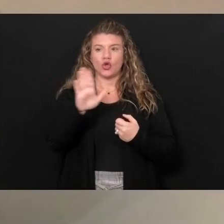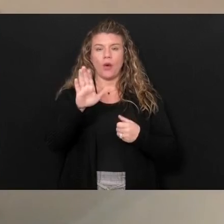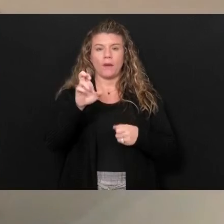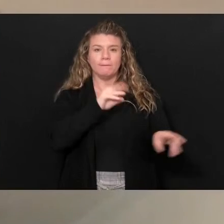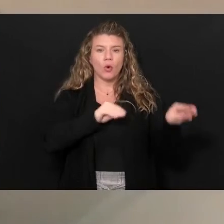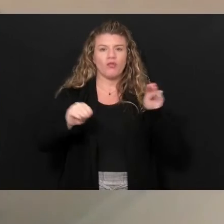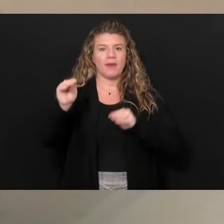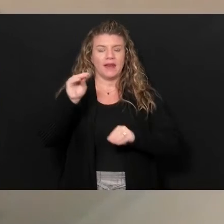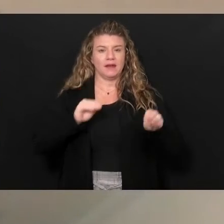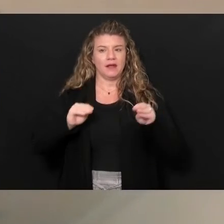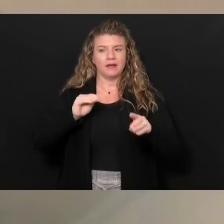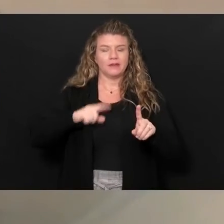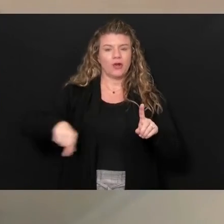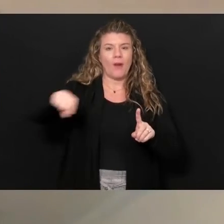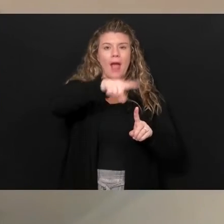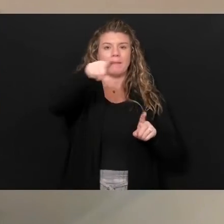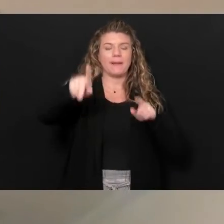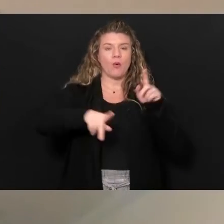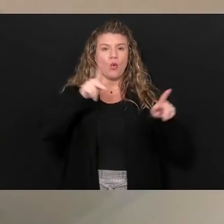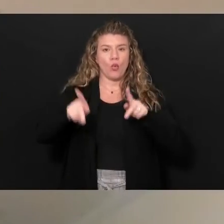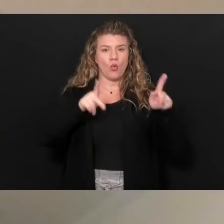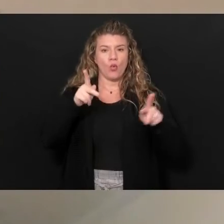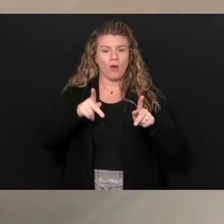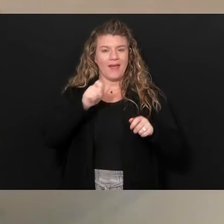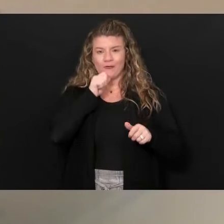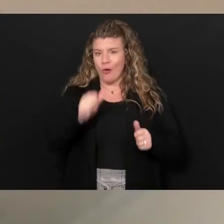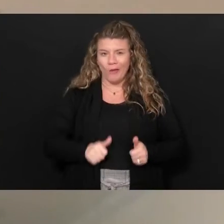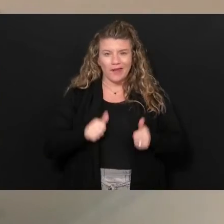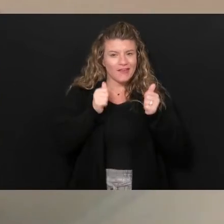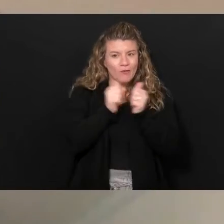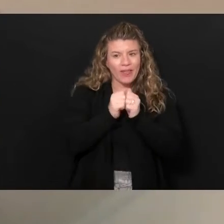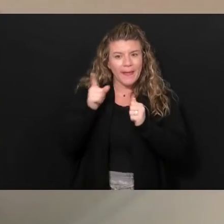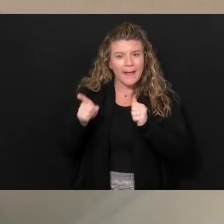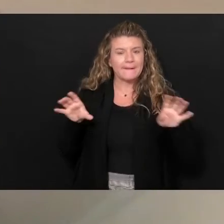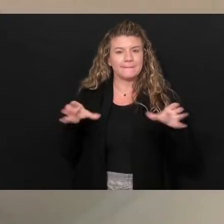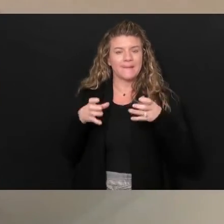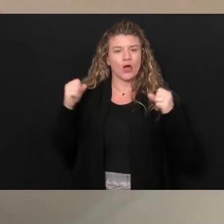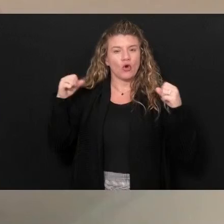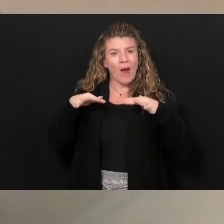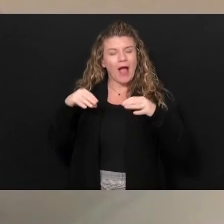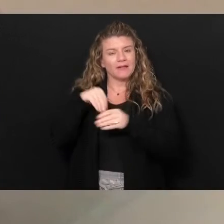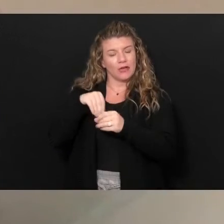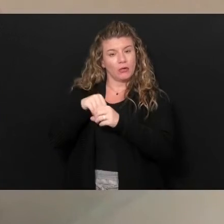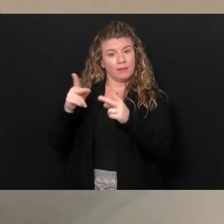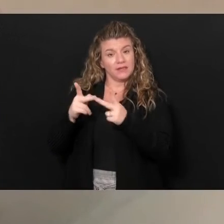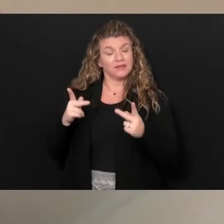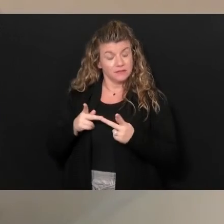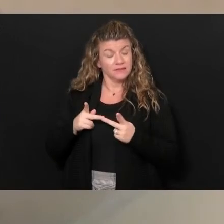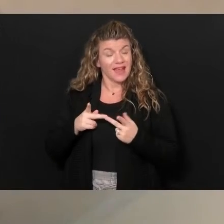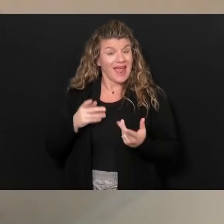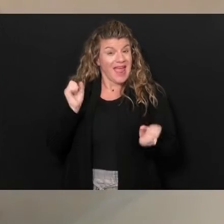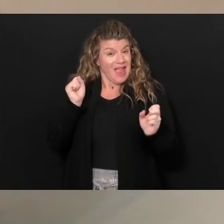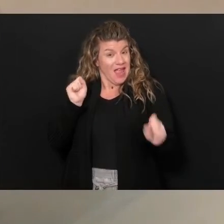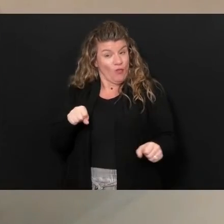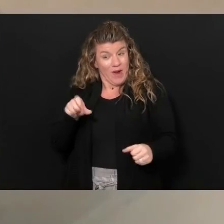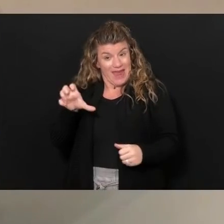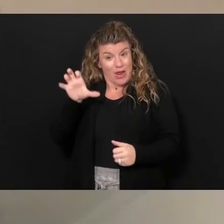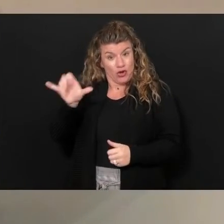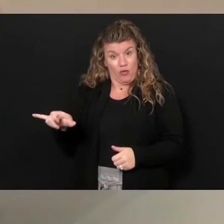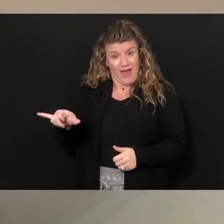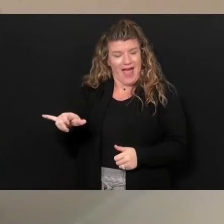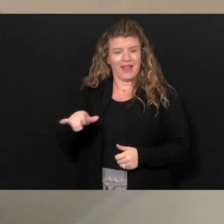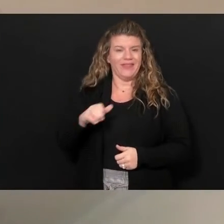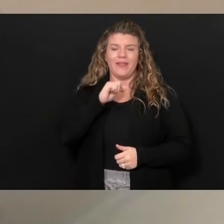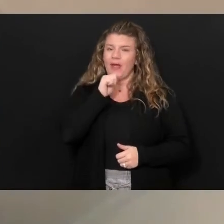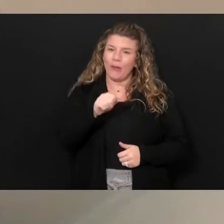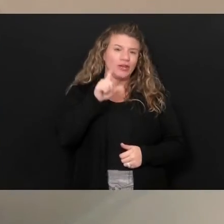movement around other people that you don't live with and crowds and indoor spaces. And if we do that well, then we won't have to do a